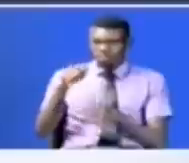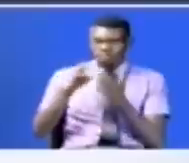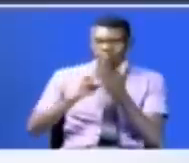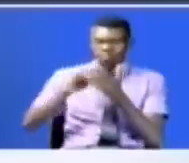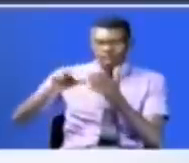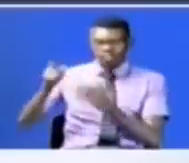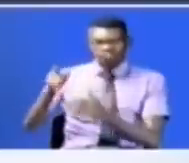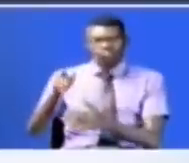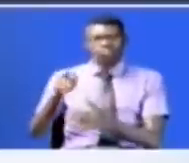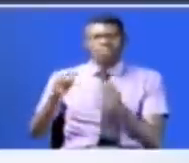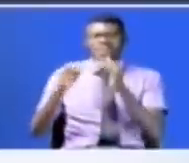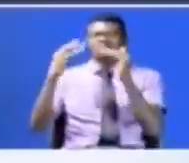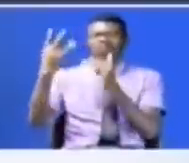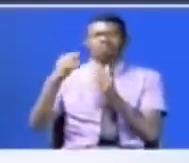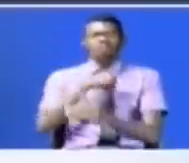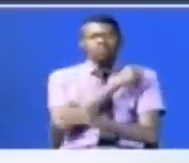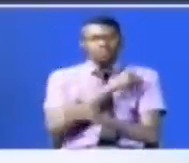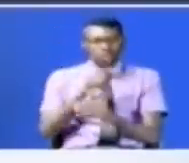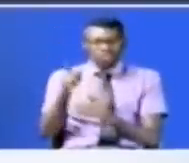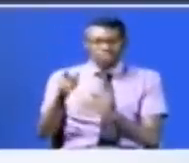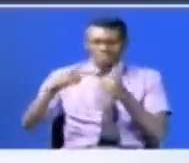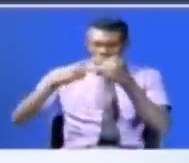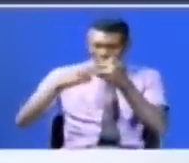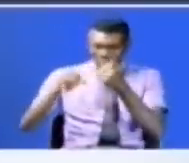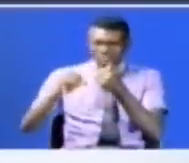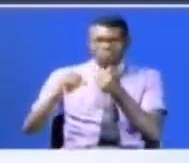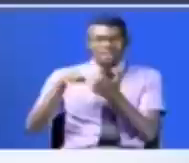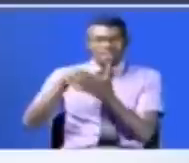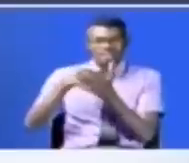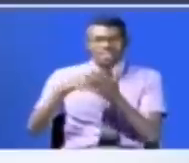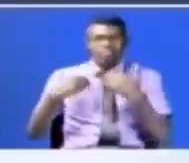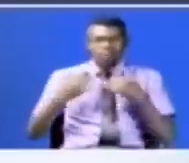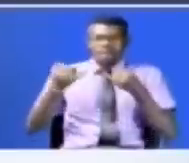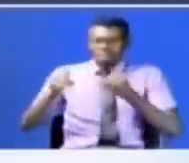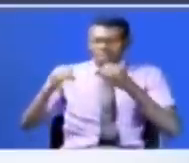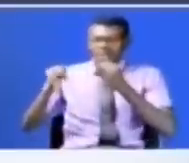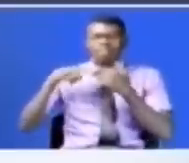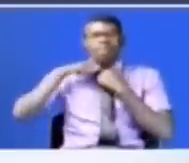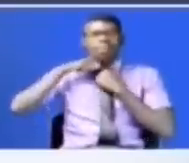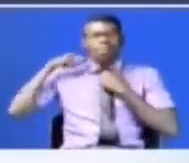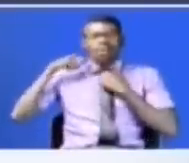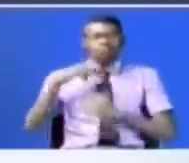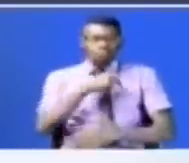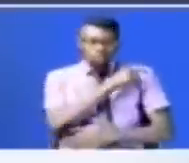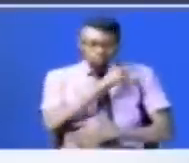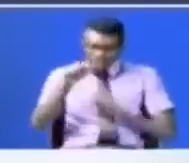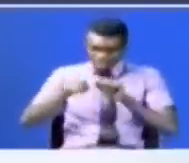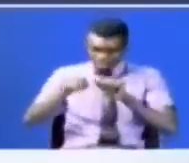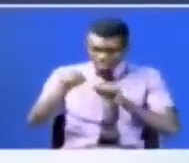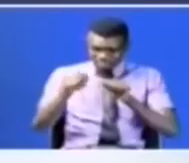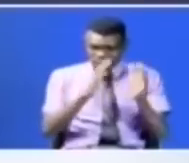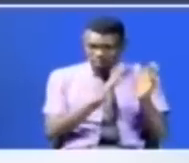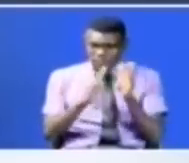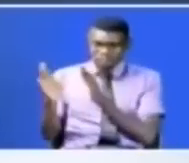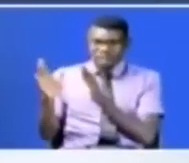alone has dealt with close to 70 cases of attempted suicide. It's in this regard that the hospital's management is set to hold